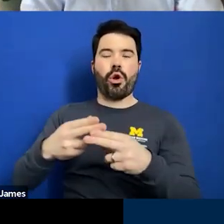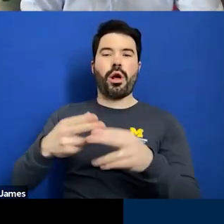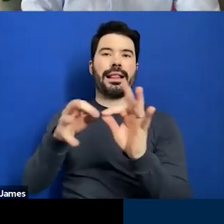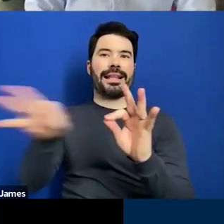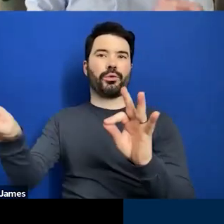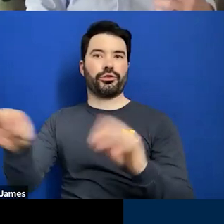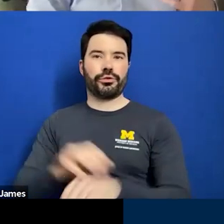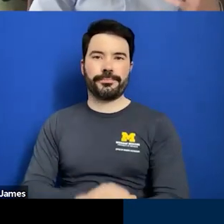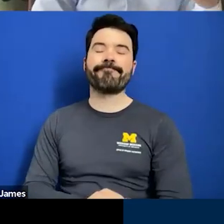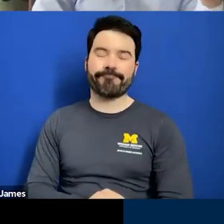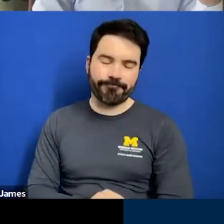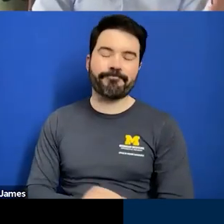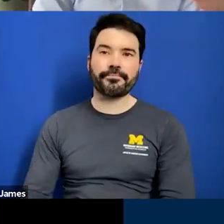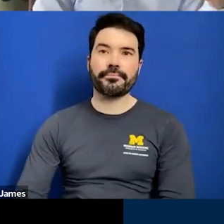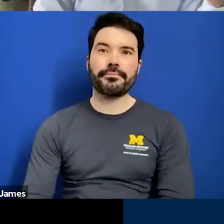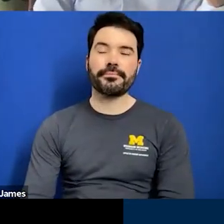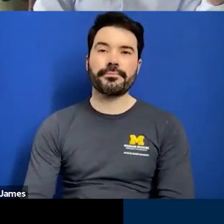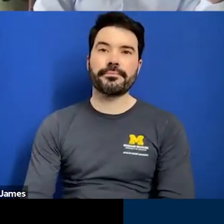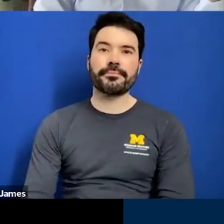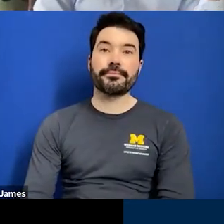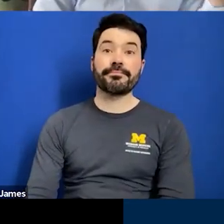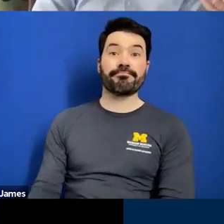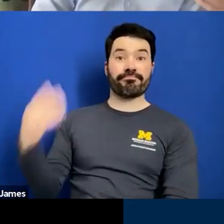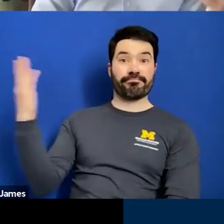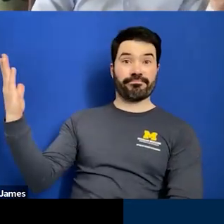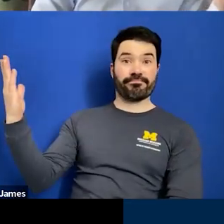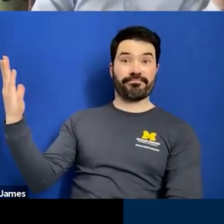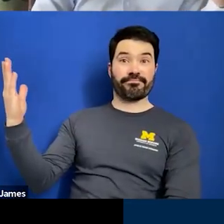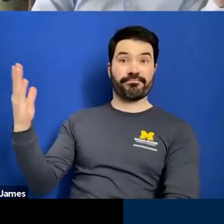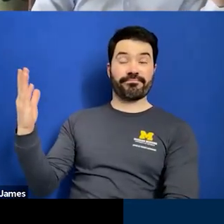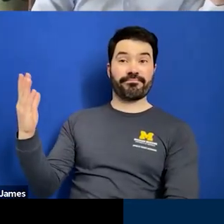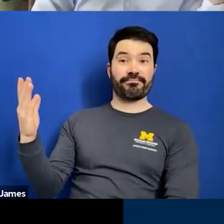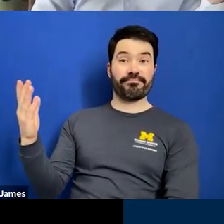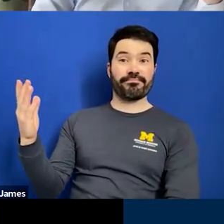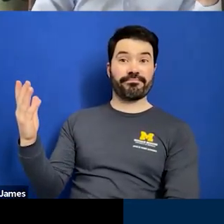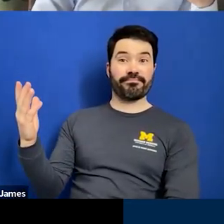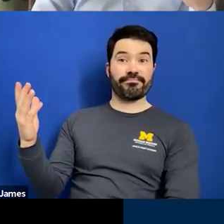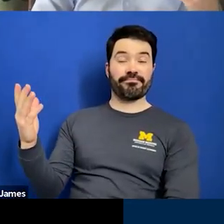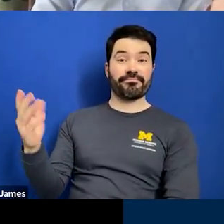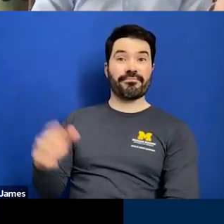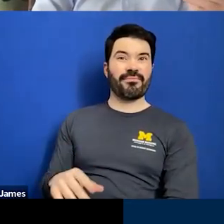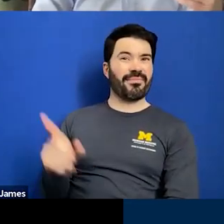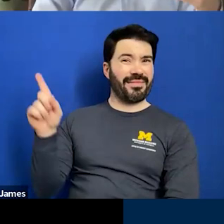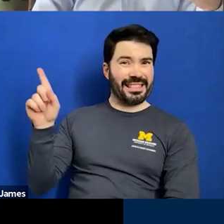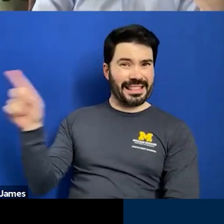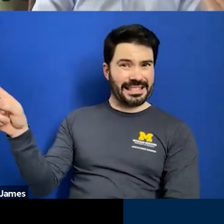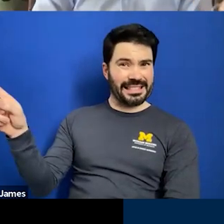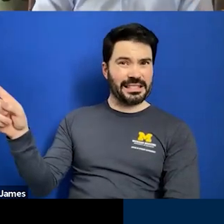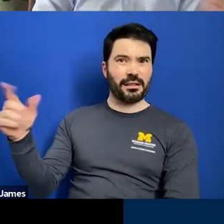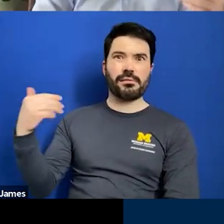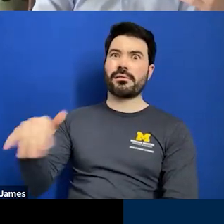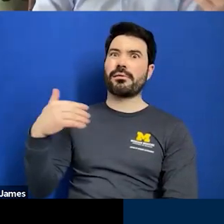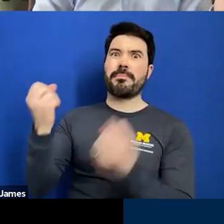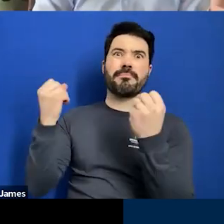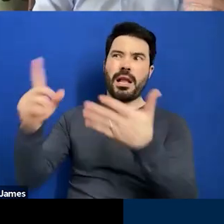So this fact is, we know this is something that has been robustly shown over multiple